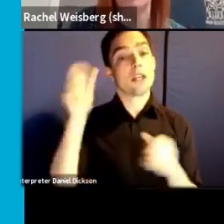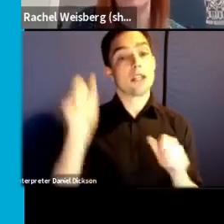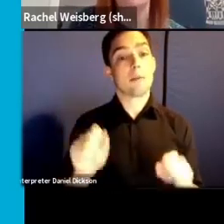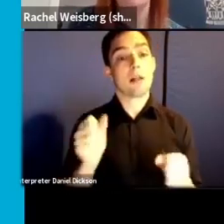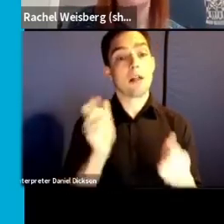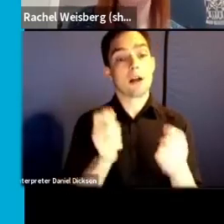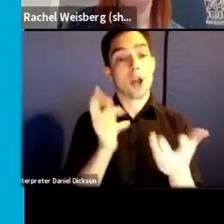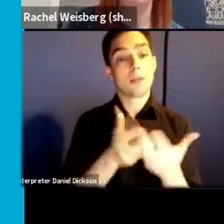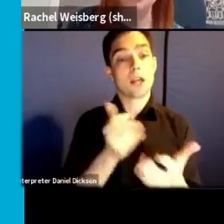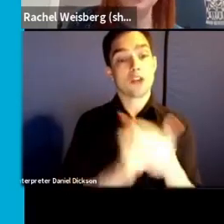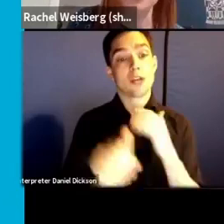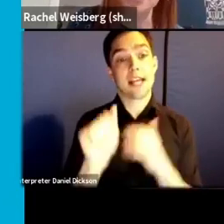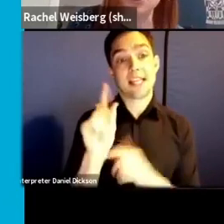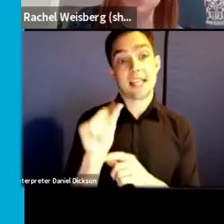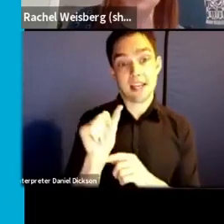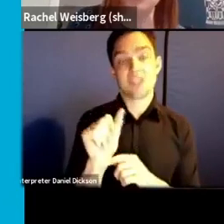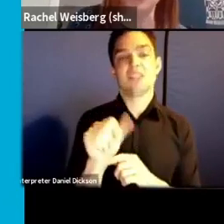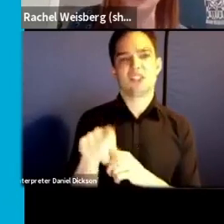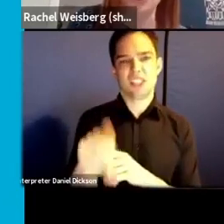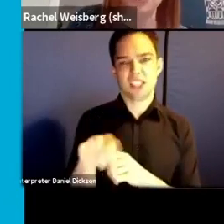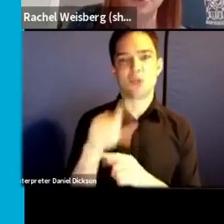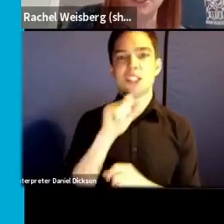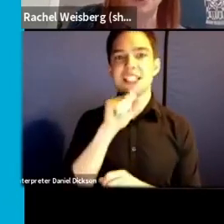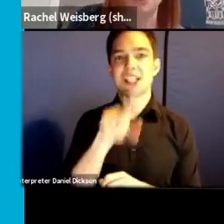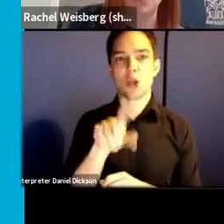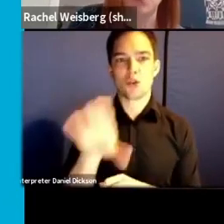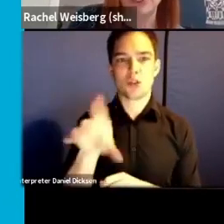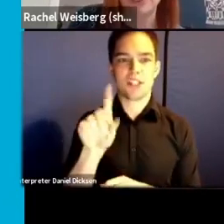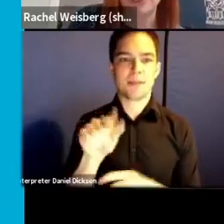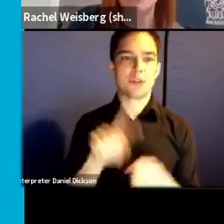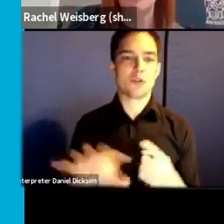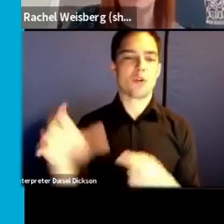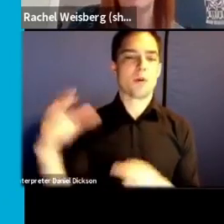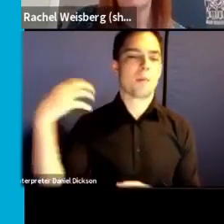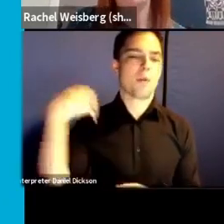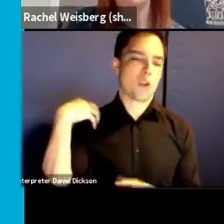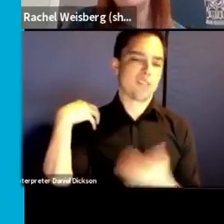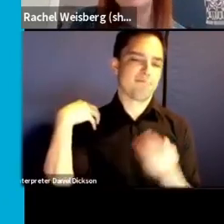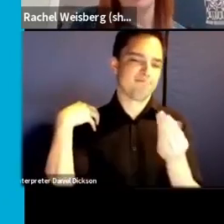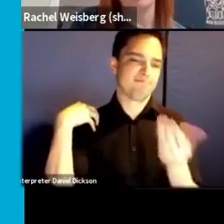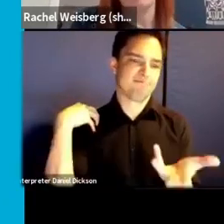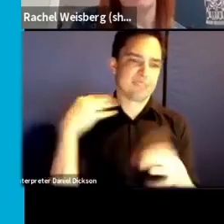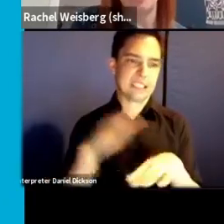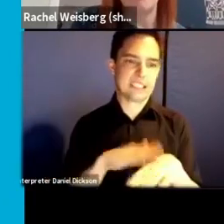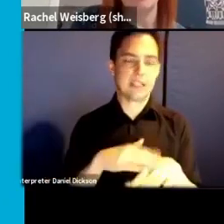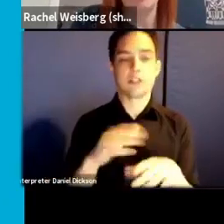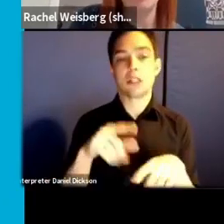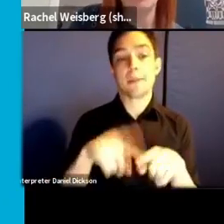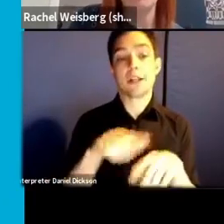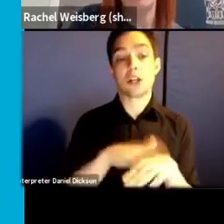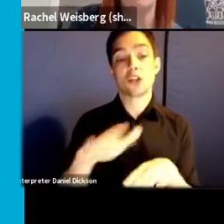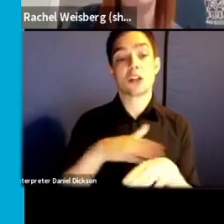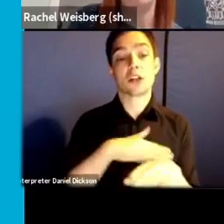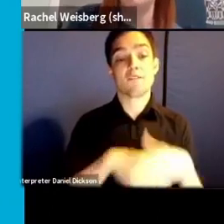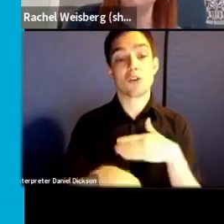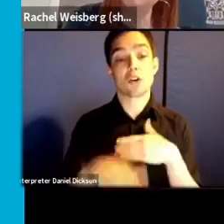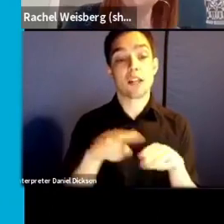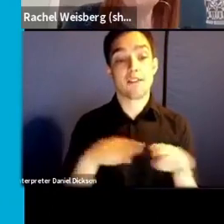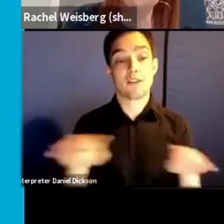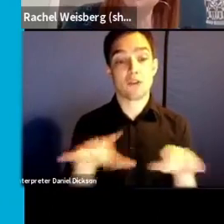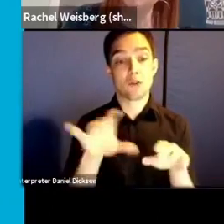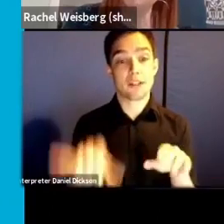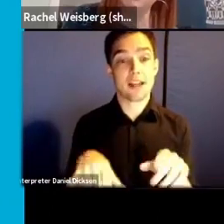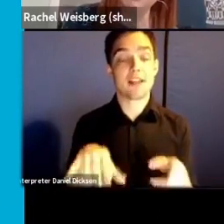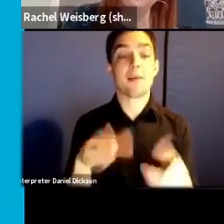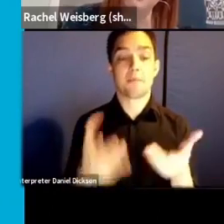the ADA, you do need to disclose your disability to your employer. And so depending on your comfort level of doing so, that might also